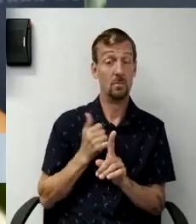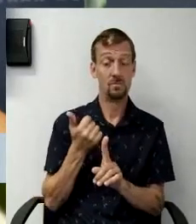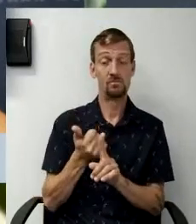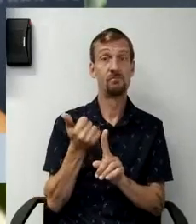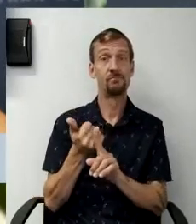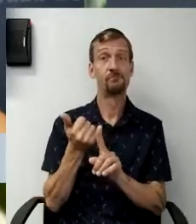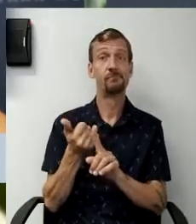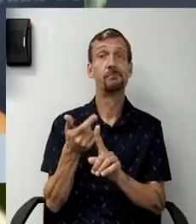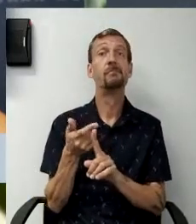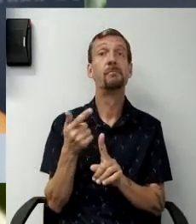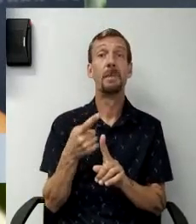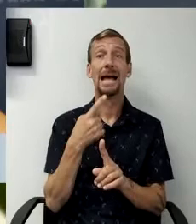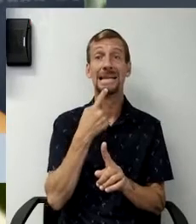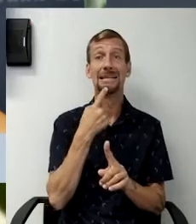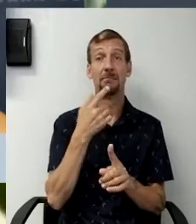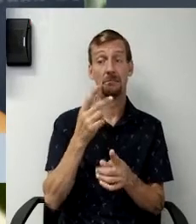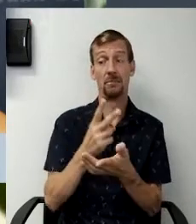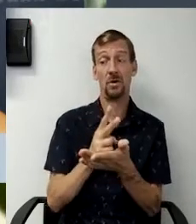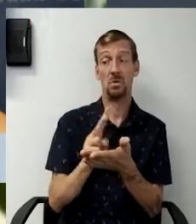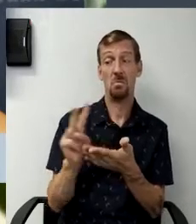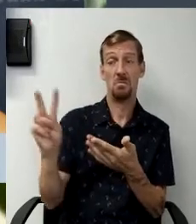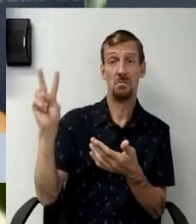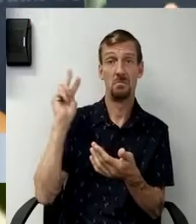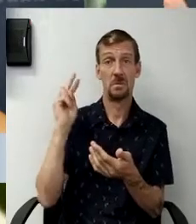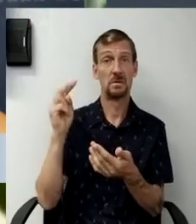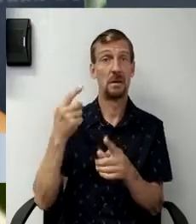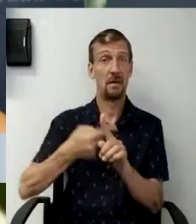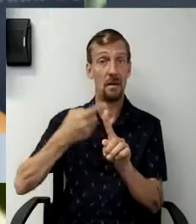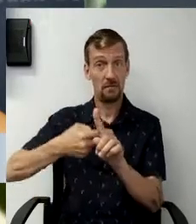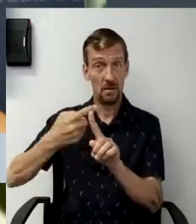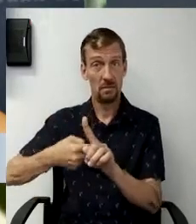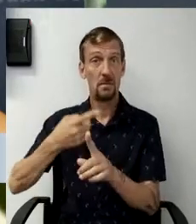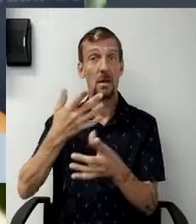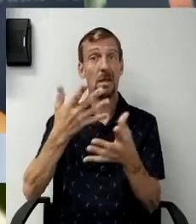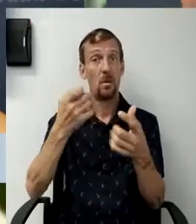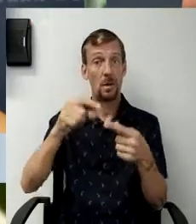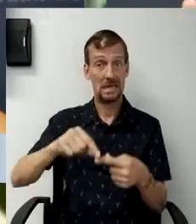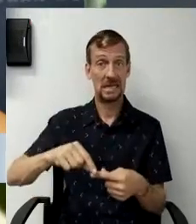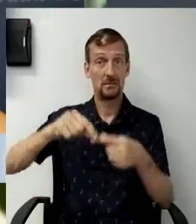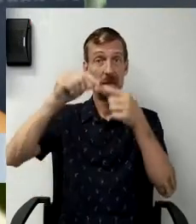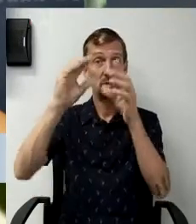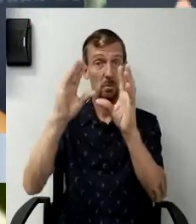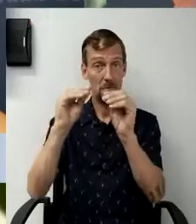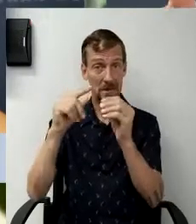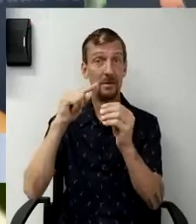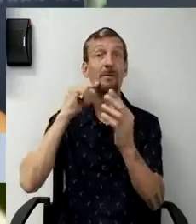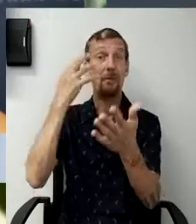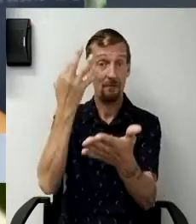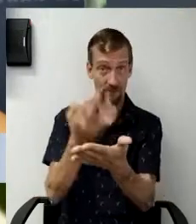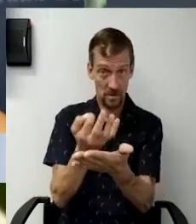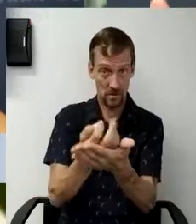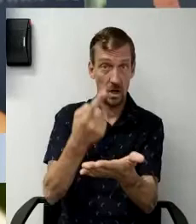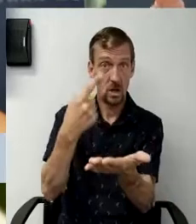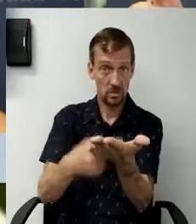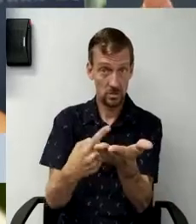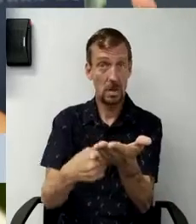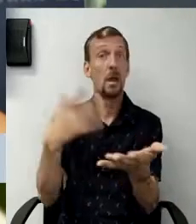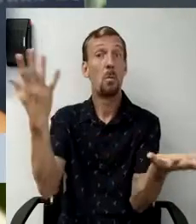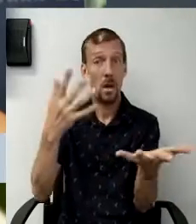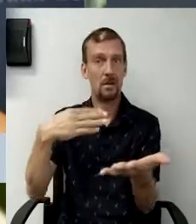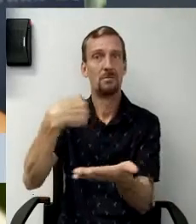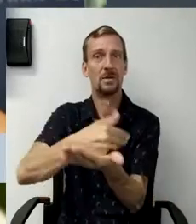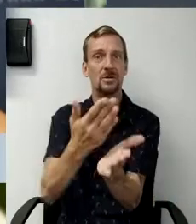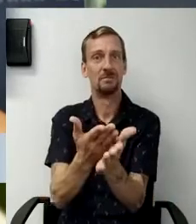mentioned again a couple weeks ago, every single month the board wants to have a special meeting just to review the financials and talk about the budget